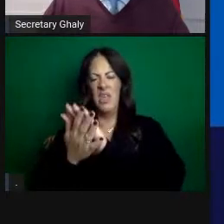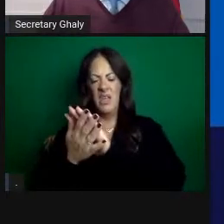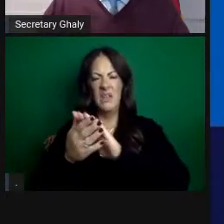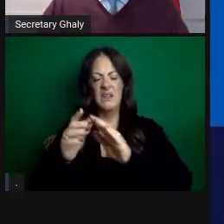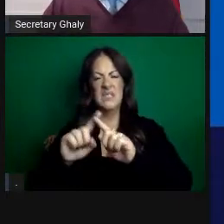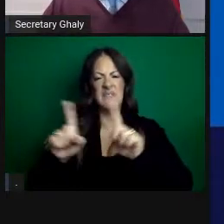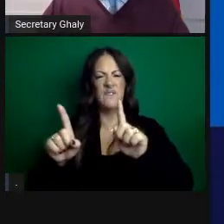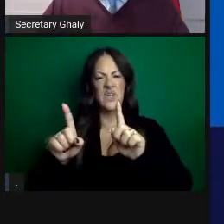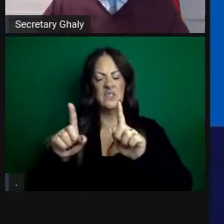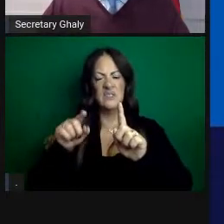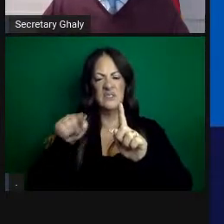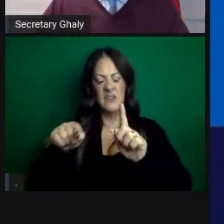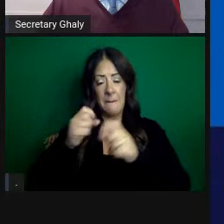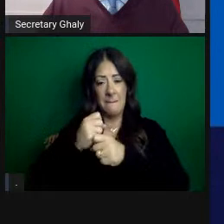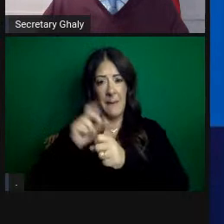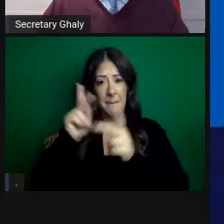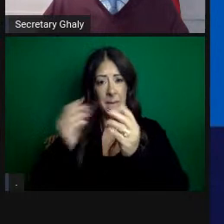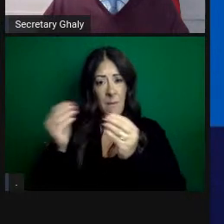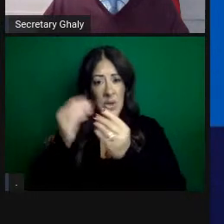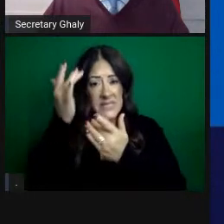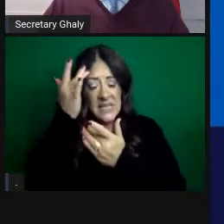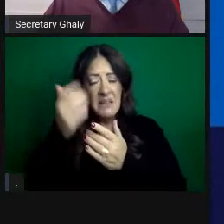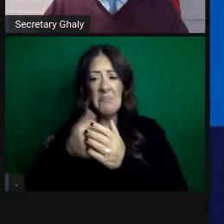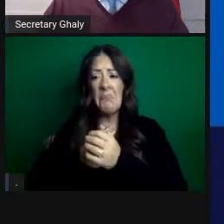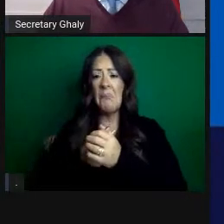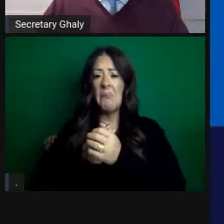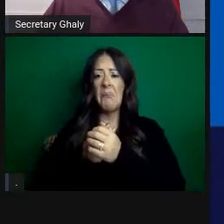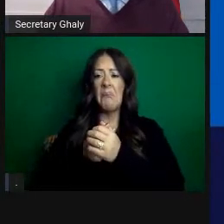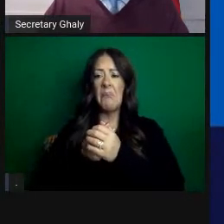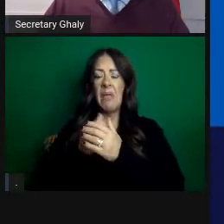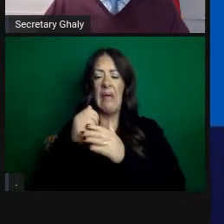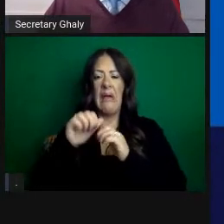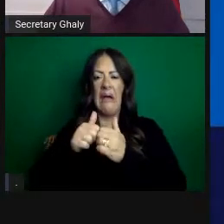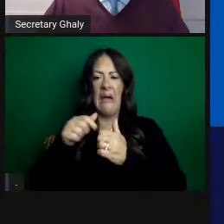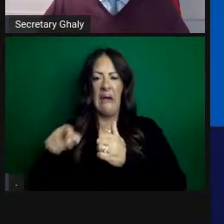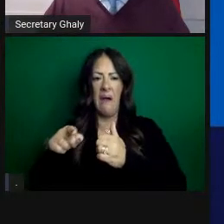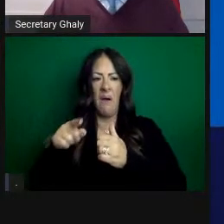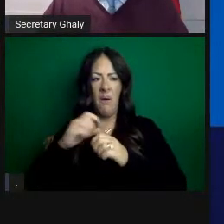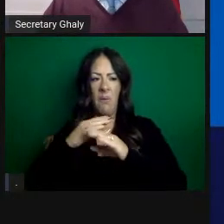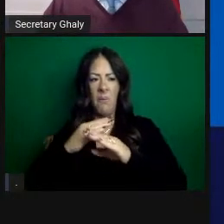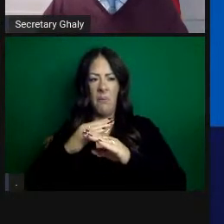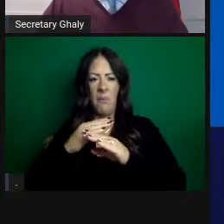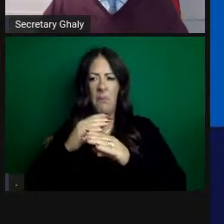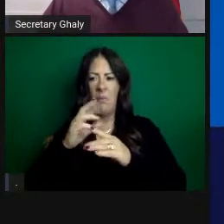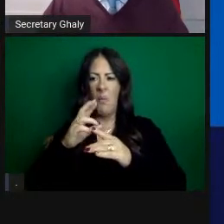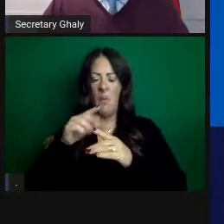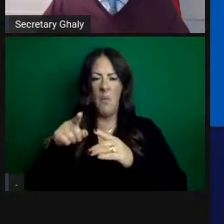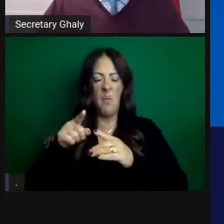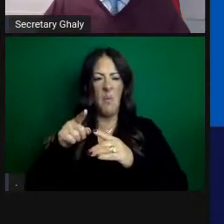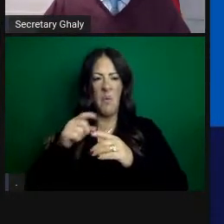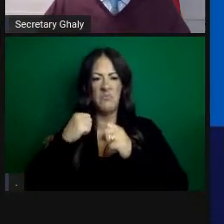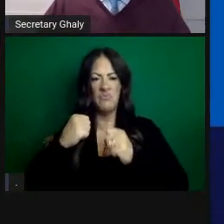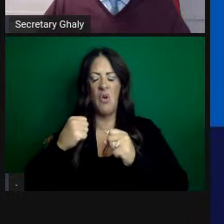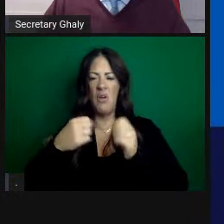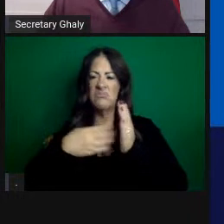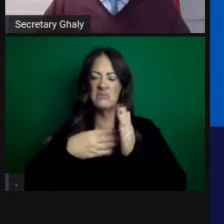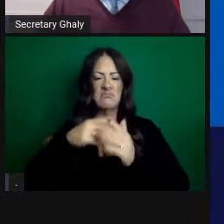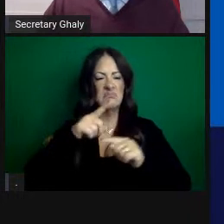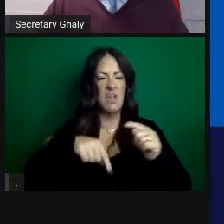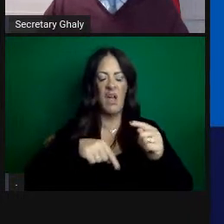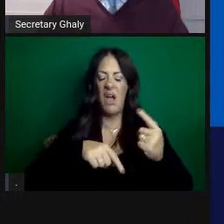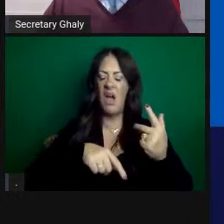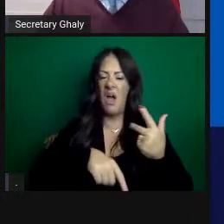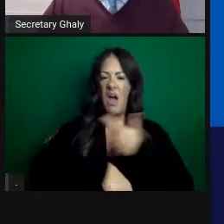have the variant strain, or its impact on things like vaccine or infectiousness. So stay tuned as we continue to learn more